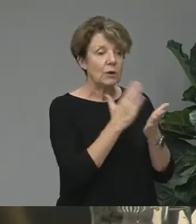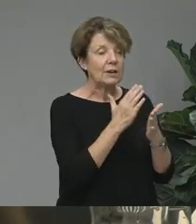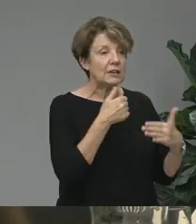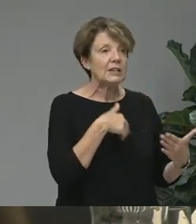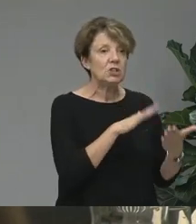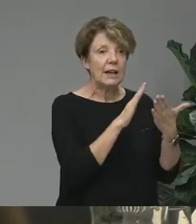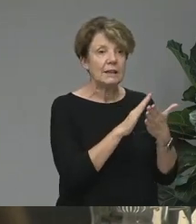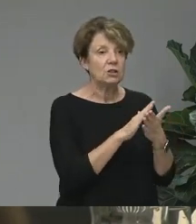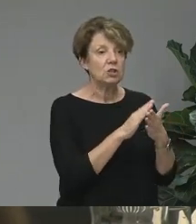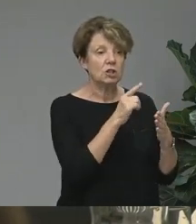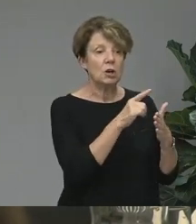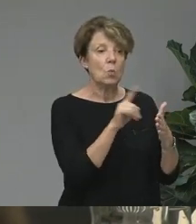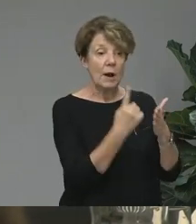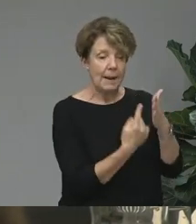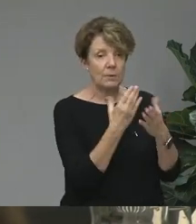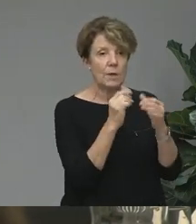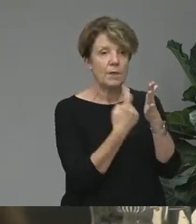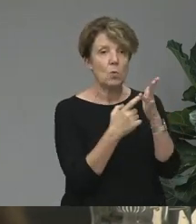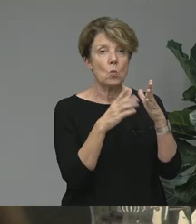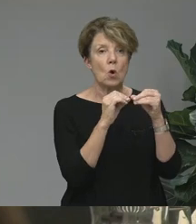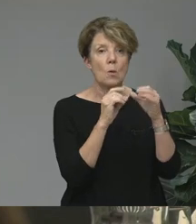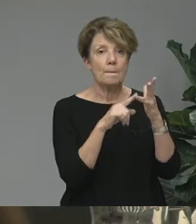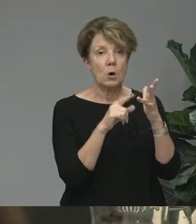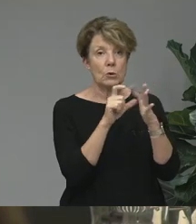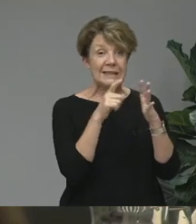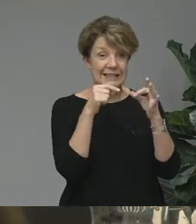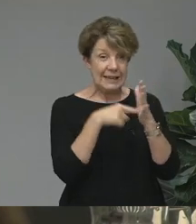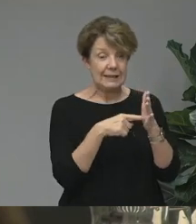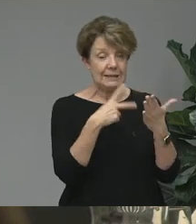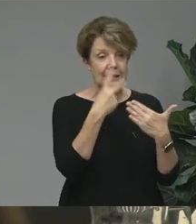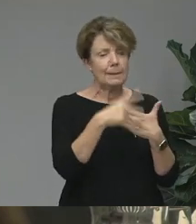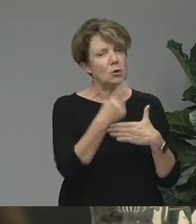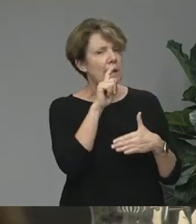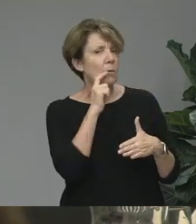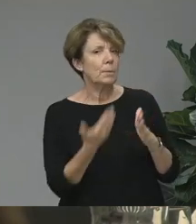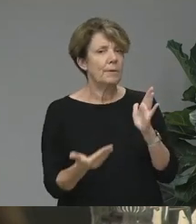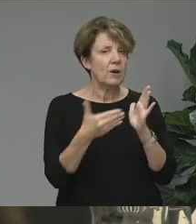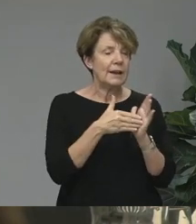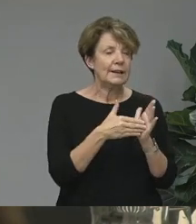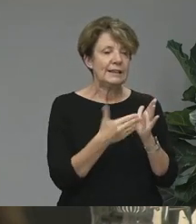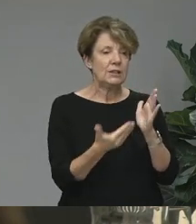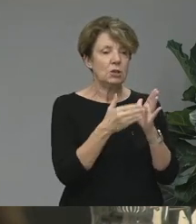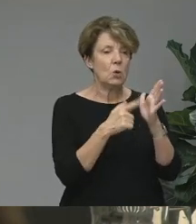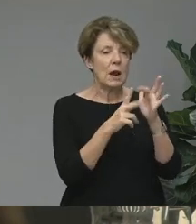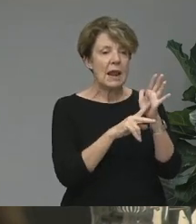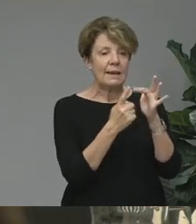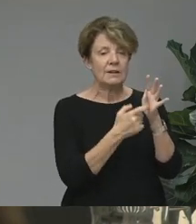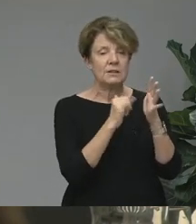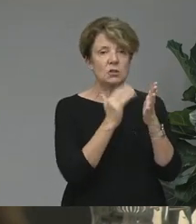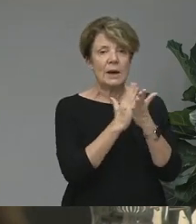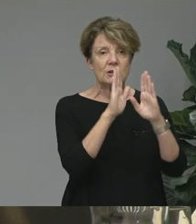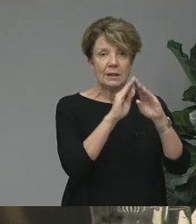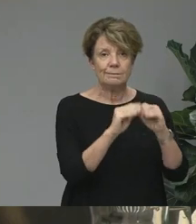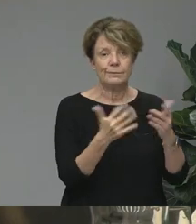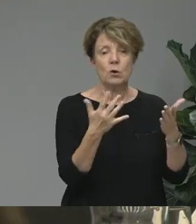of the robo-debt scheme. Do you think that this might have provided some additional levers to address the problems with the robo-debt scheme